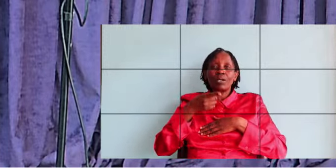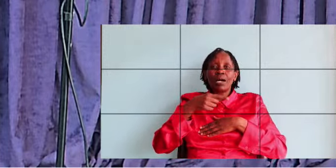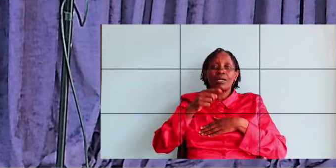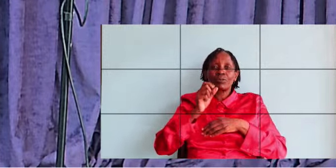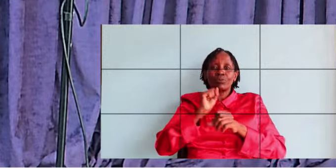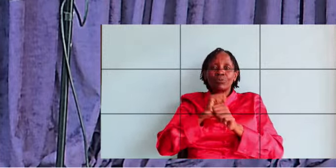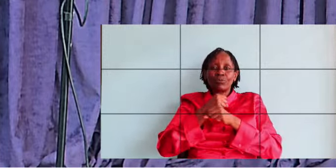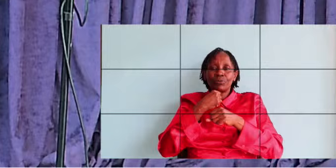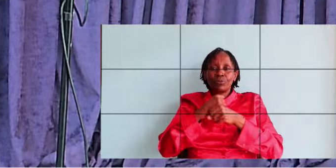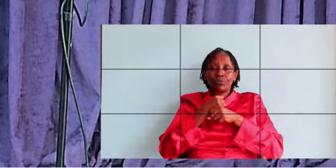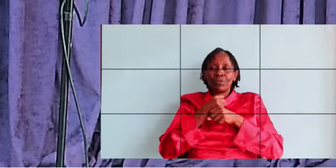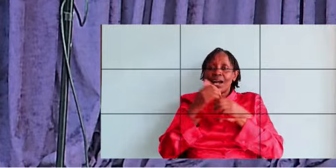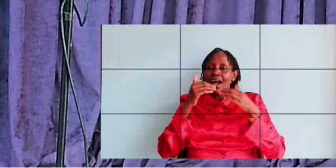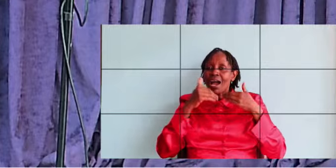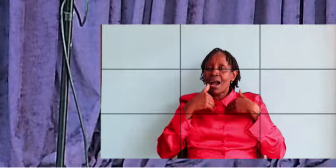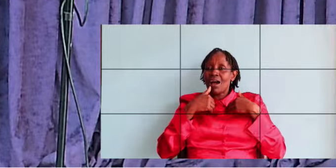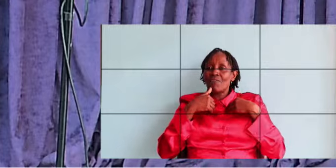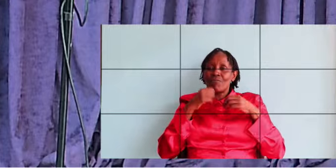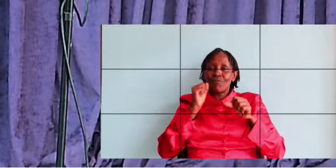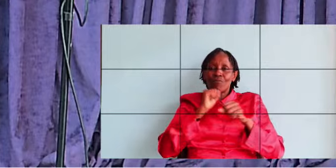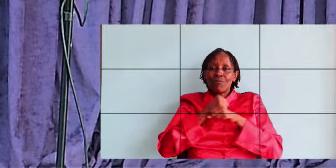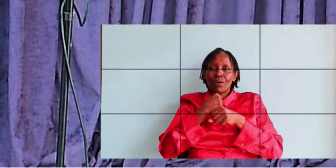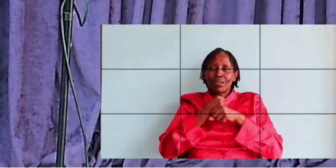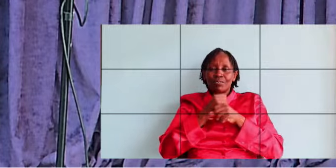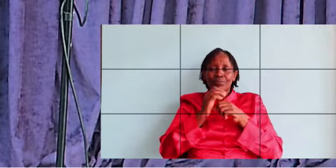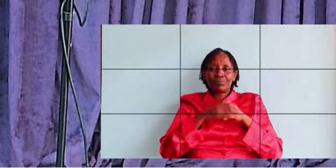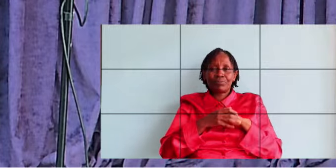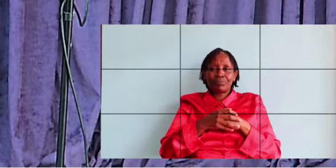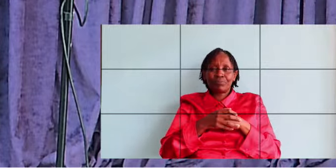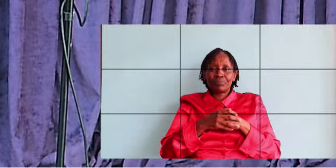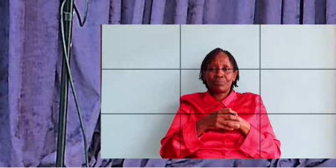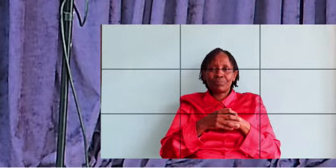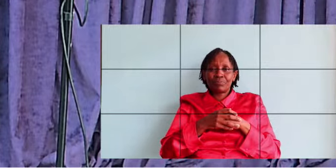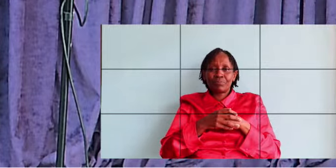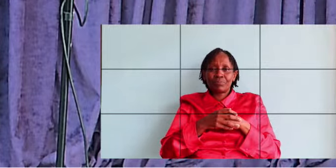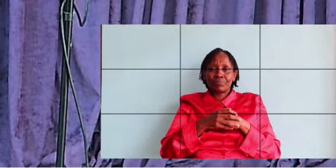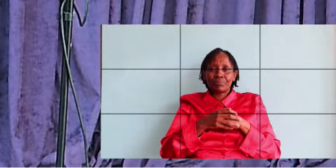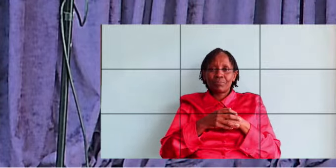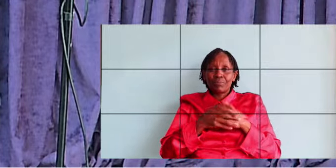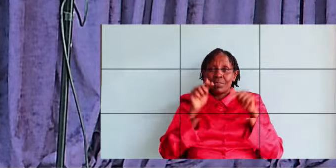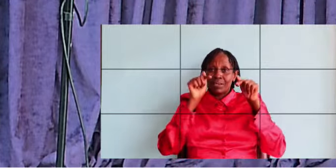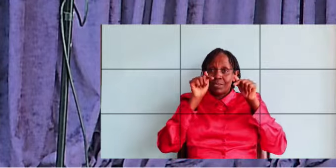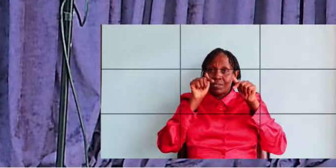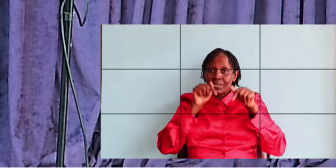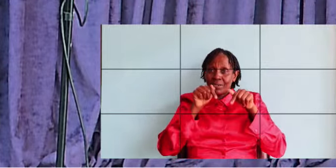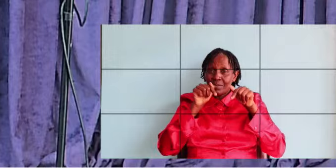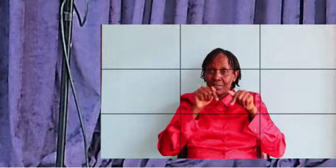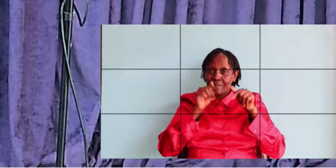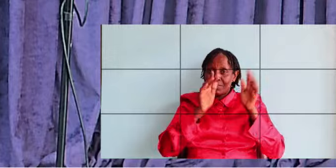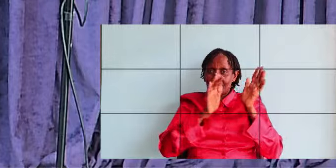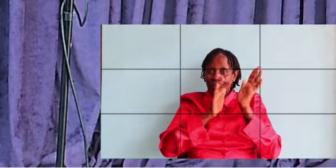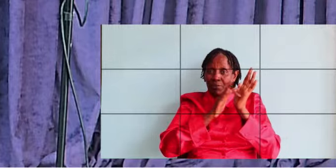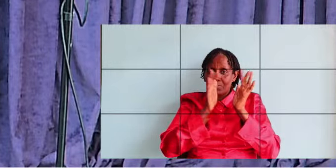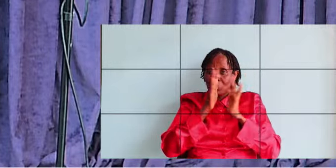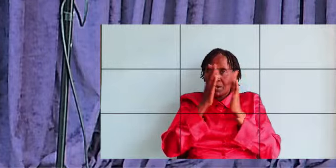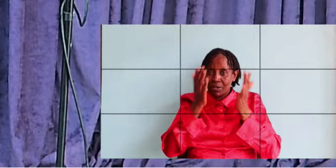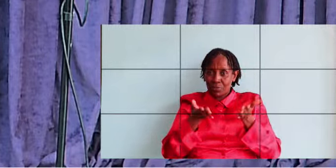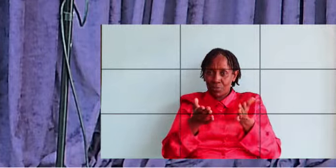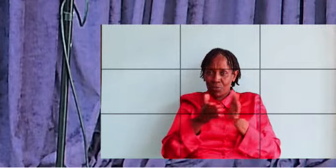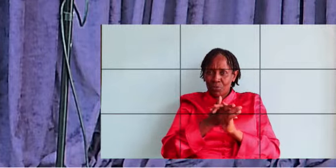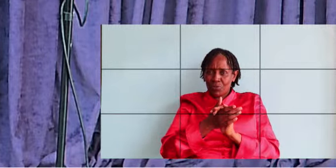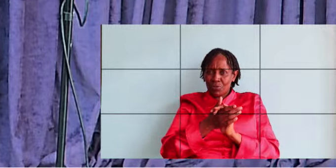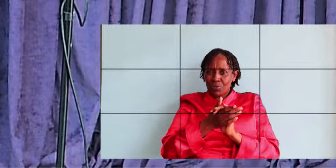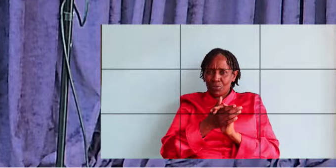because there is work to be done. So, in this scripture, number one, I want us to realize